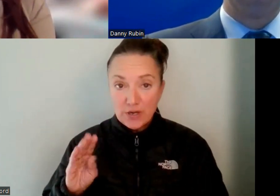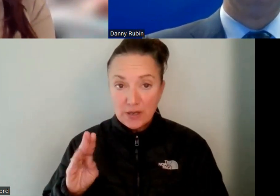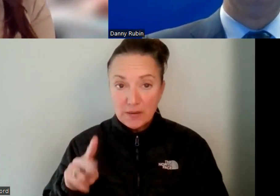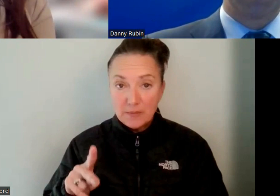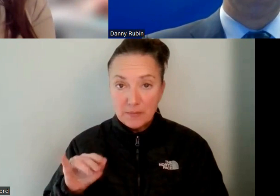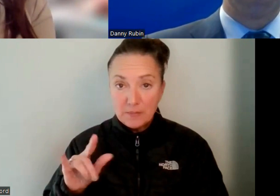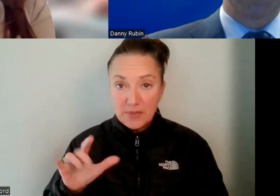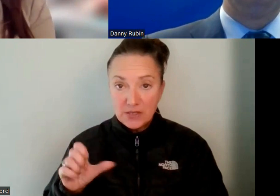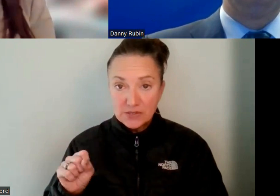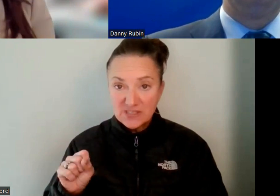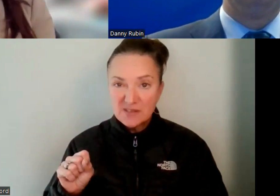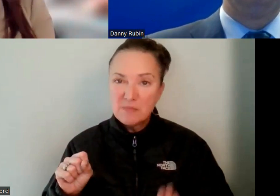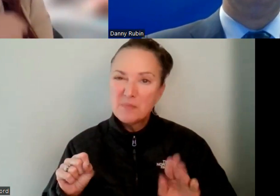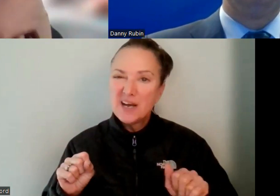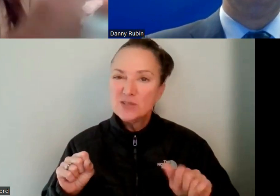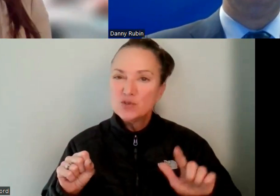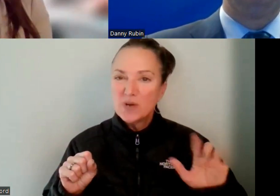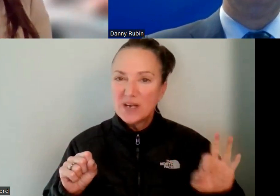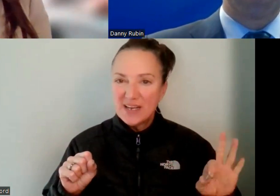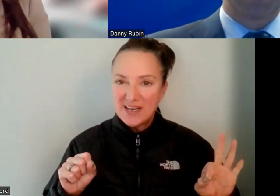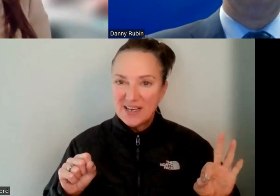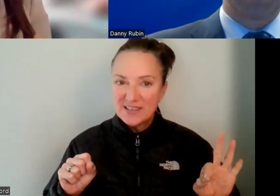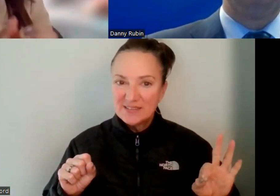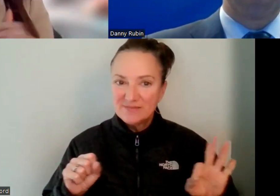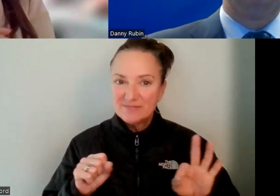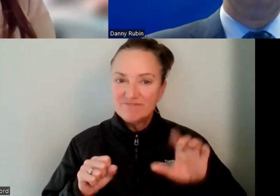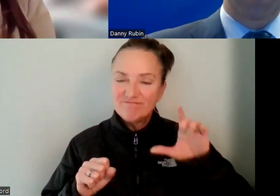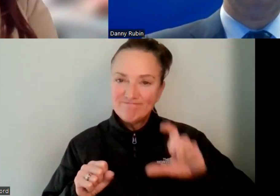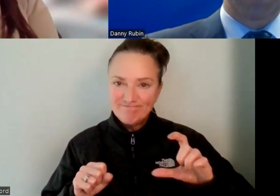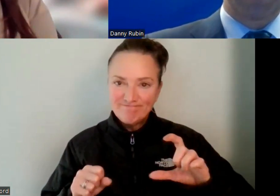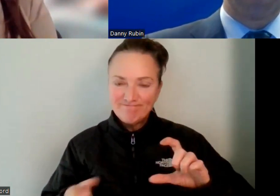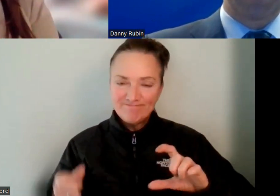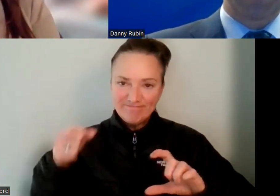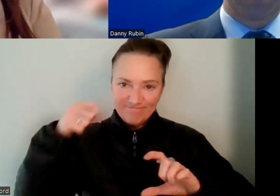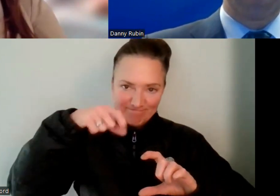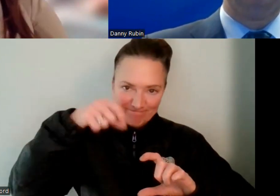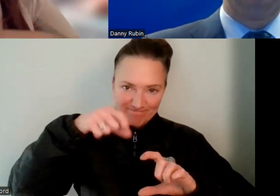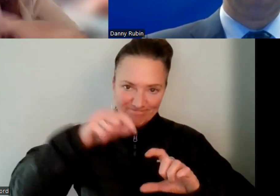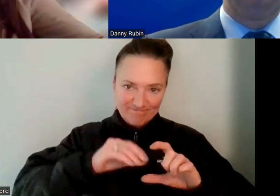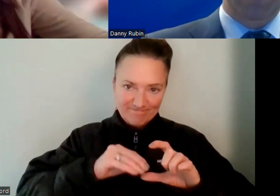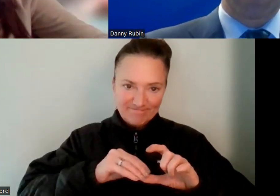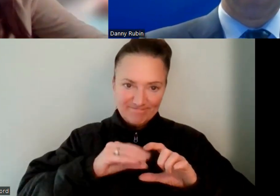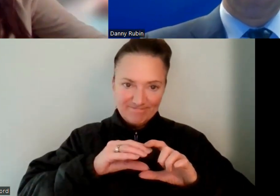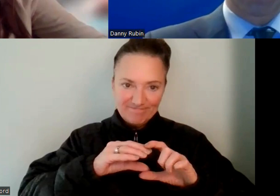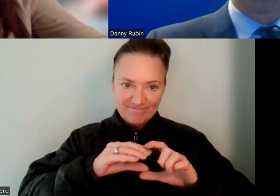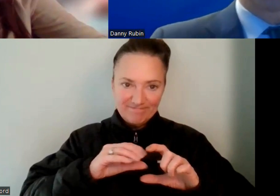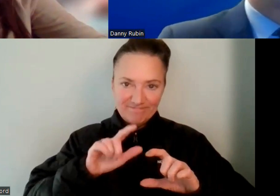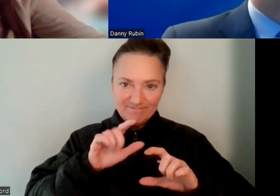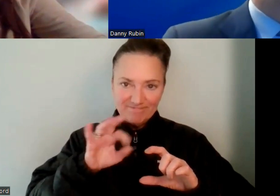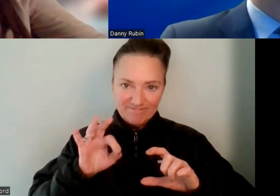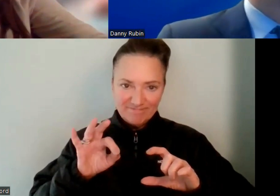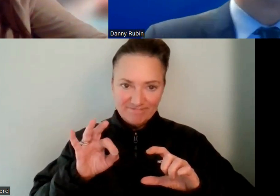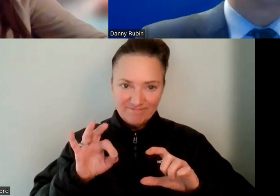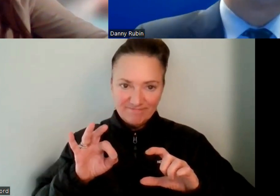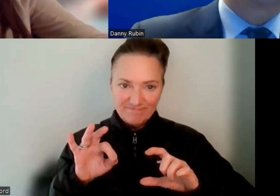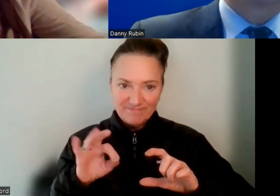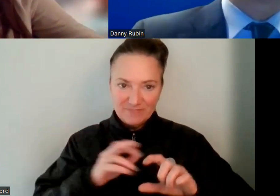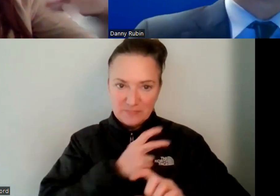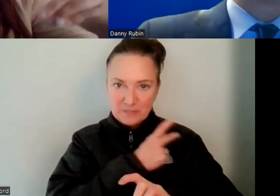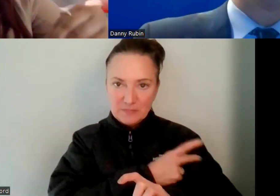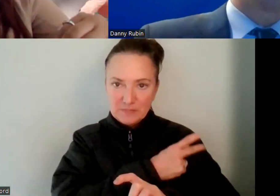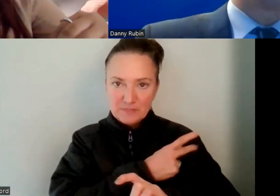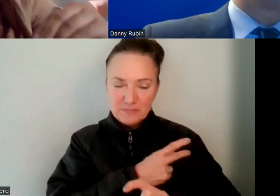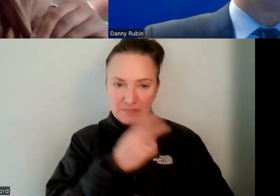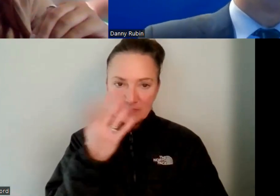counted 29 pills and I gave it to the patient. Now, this patient went outside and she